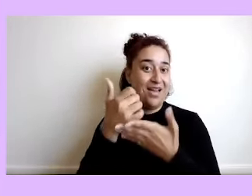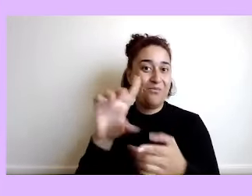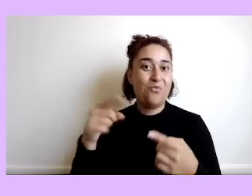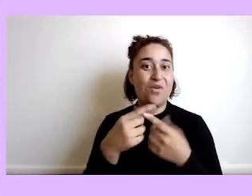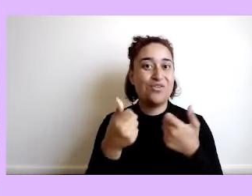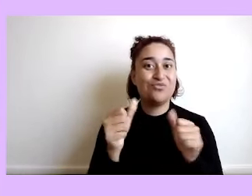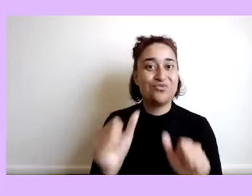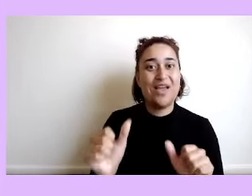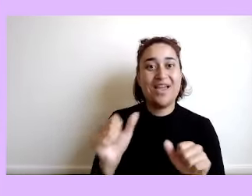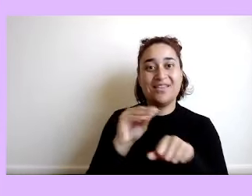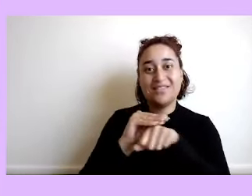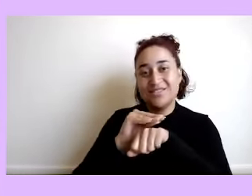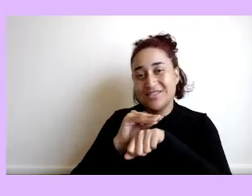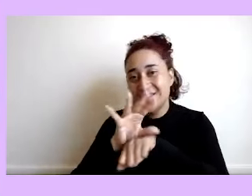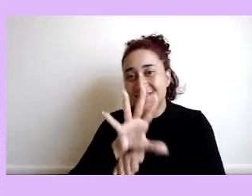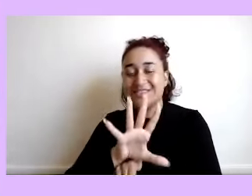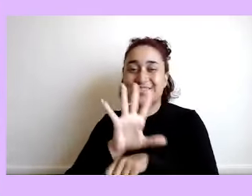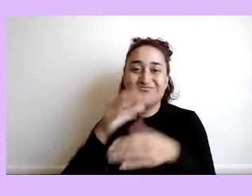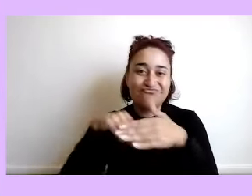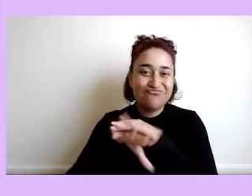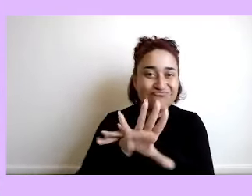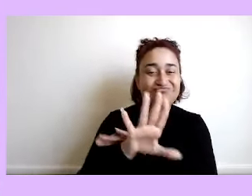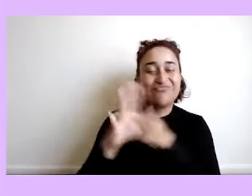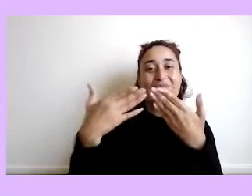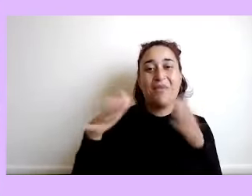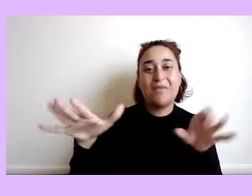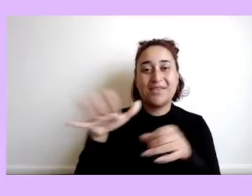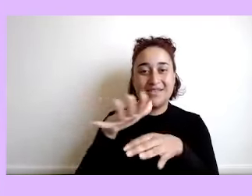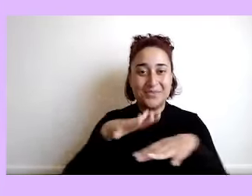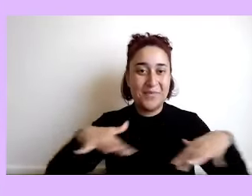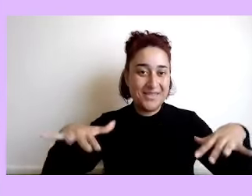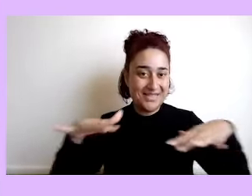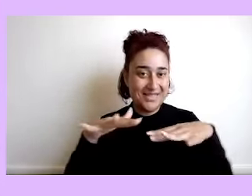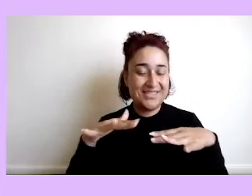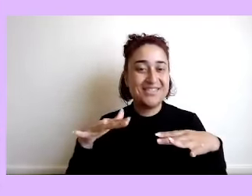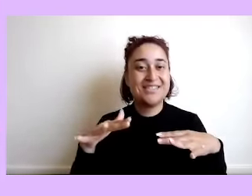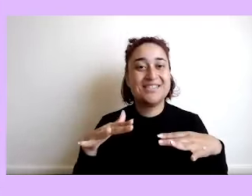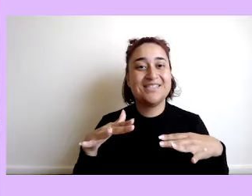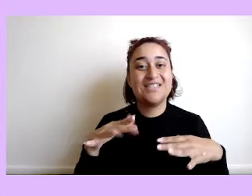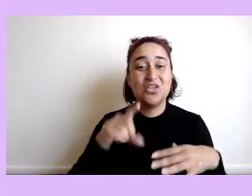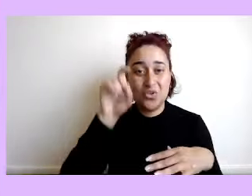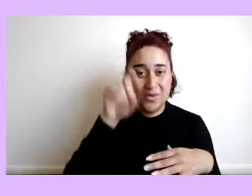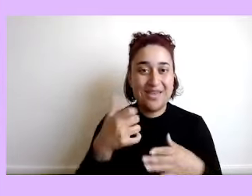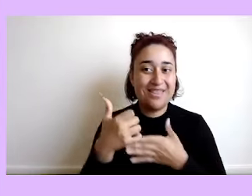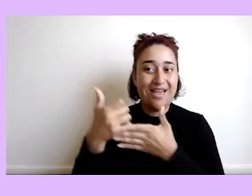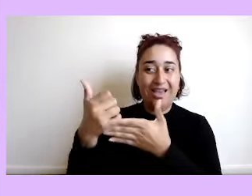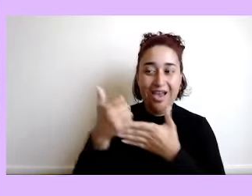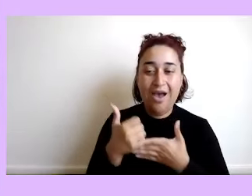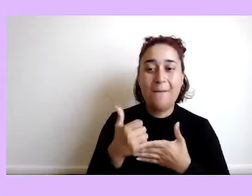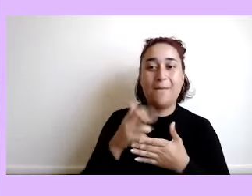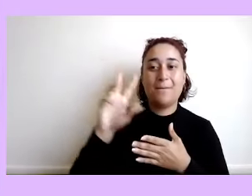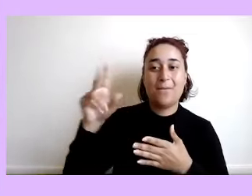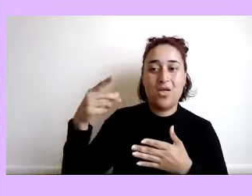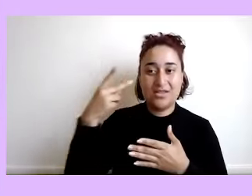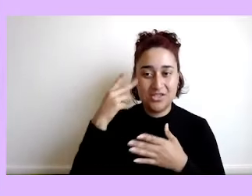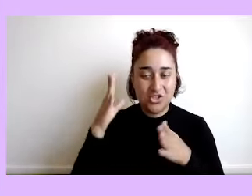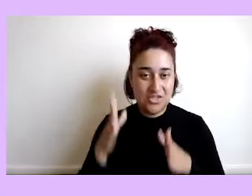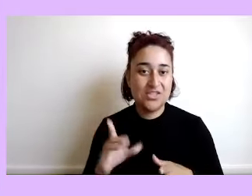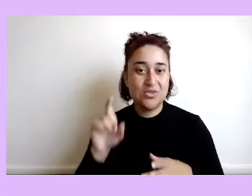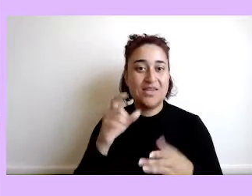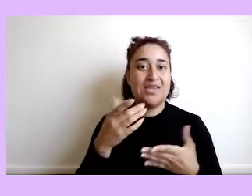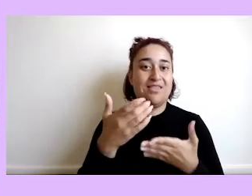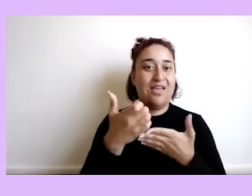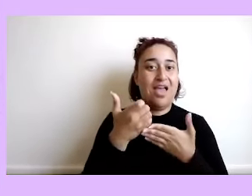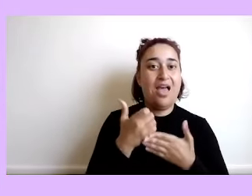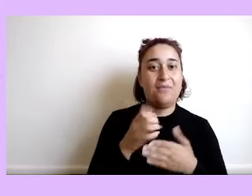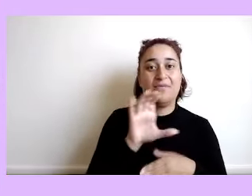to influence or infiltrate public spaces. You need the help of politicians. You need the help of councilmen. You